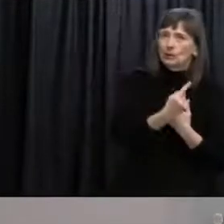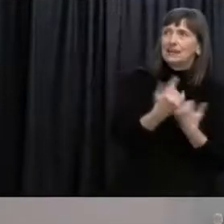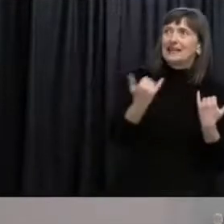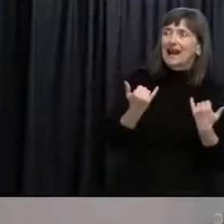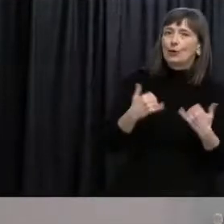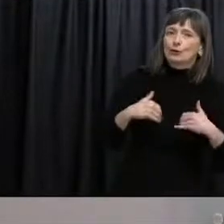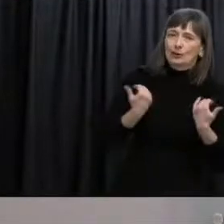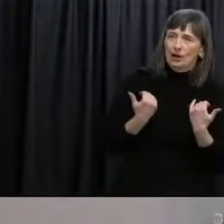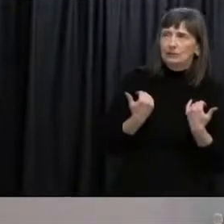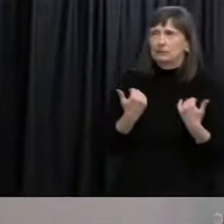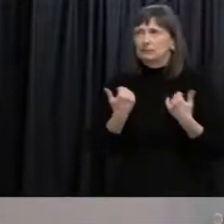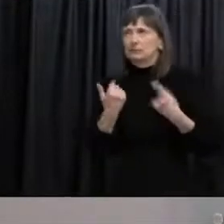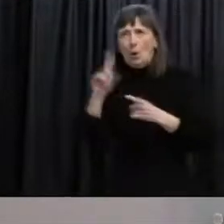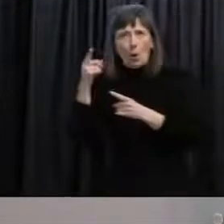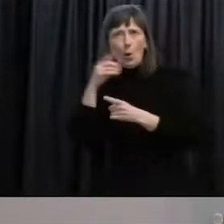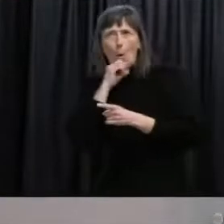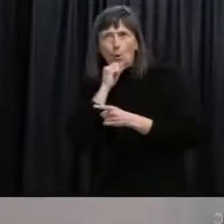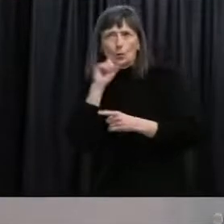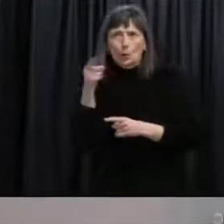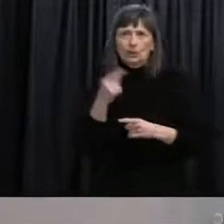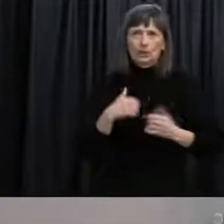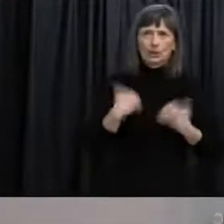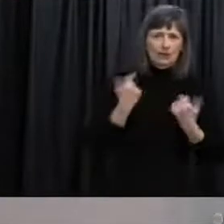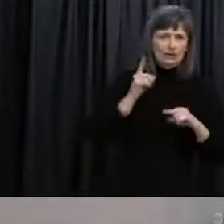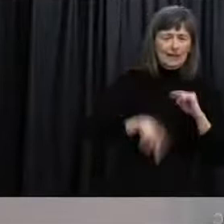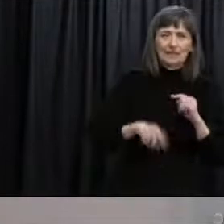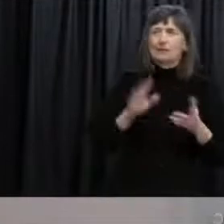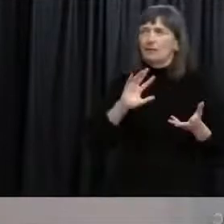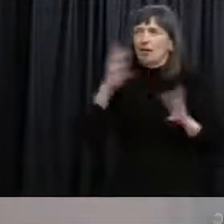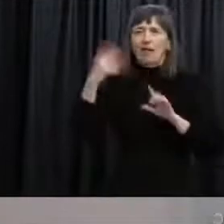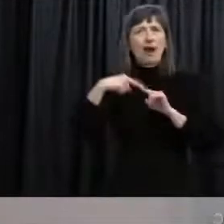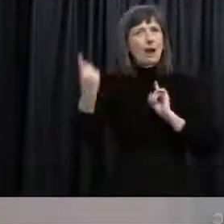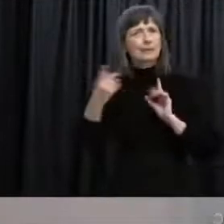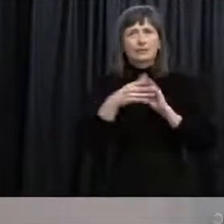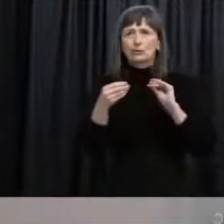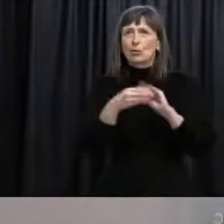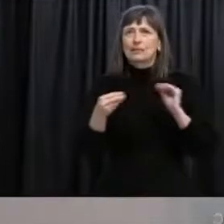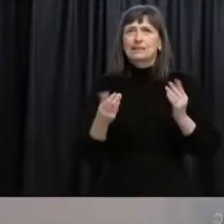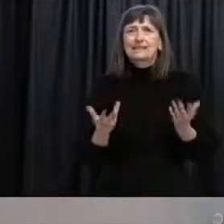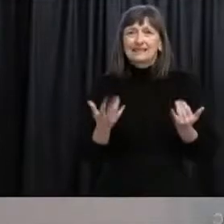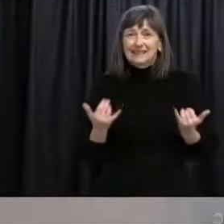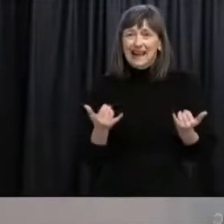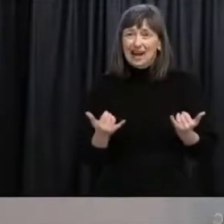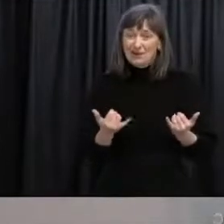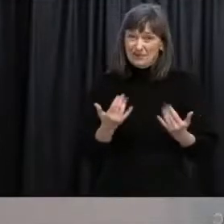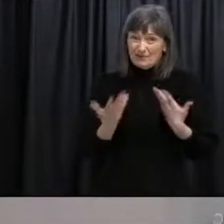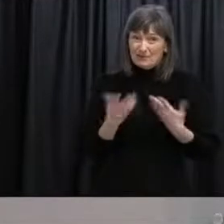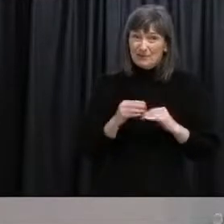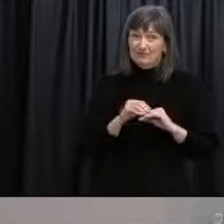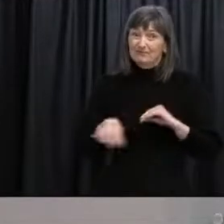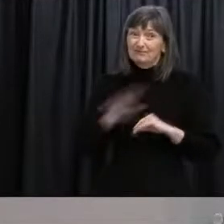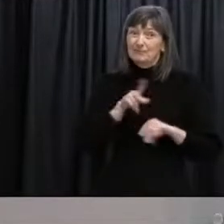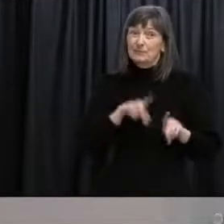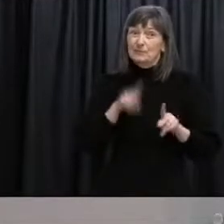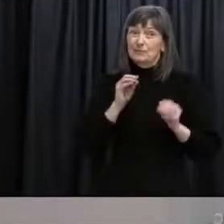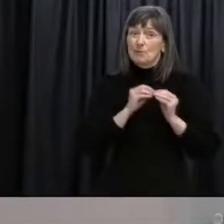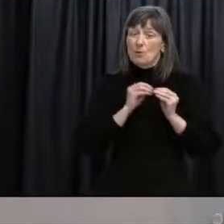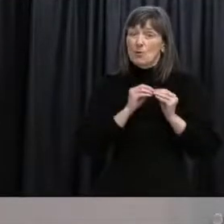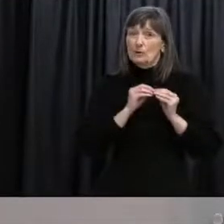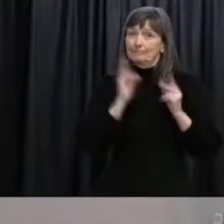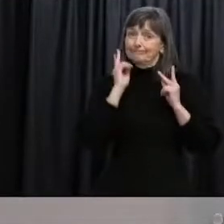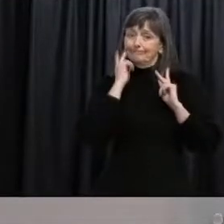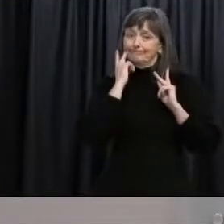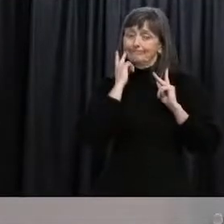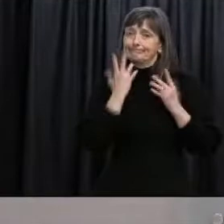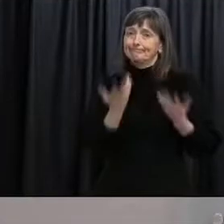young people, only old people. How would you respond to people who may now be even more hesitant based on all this changing and